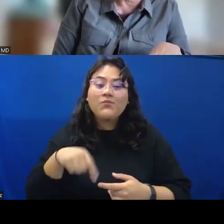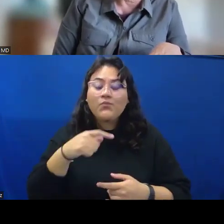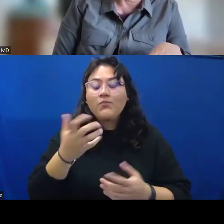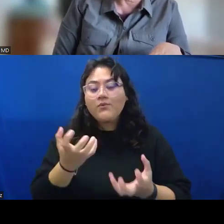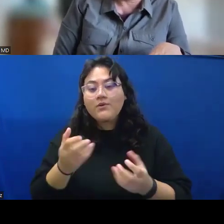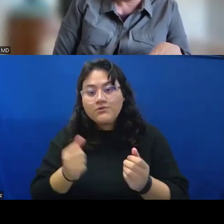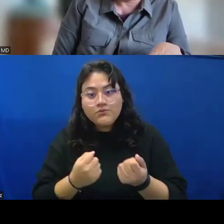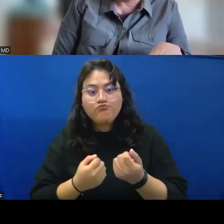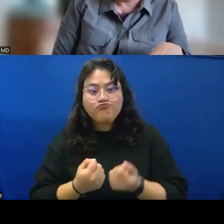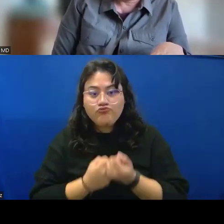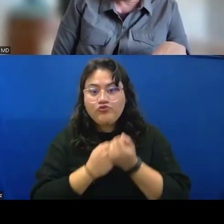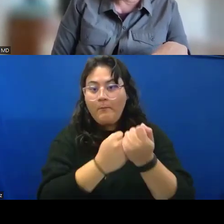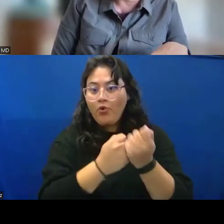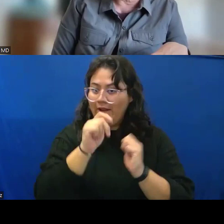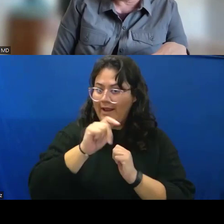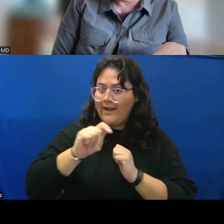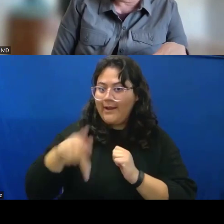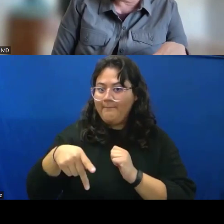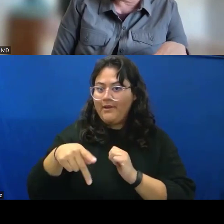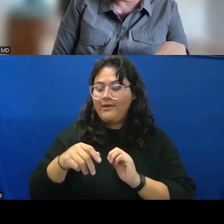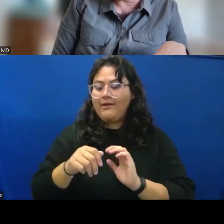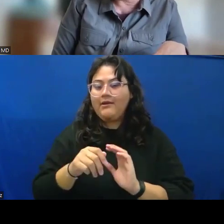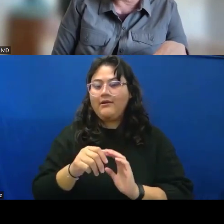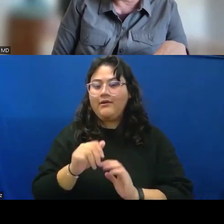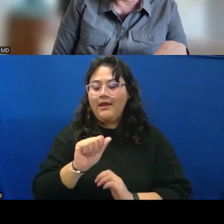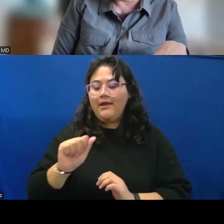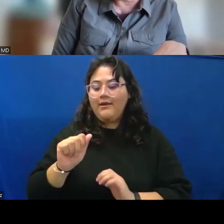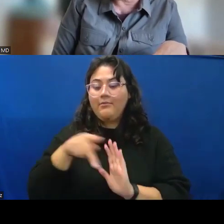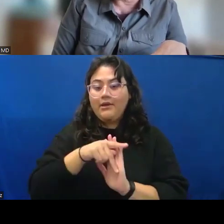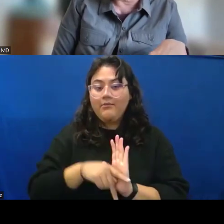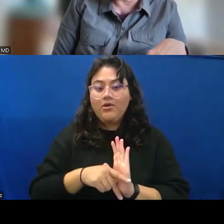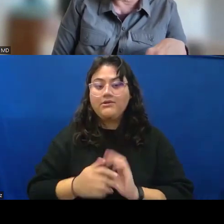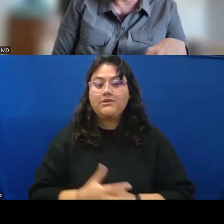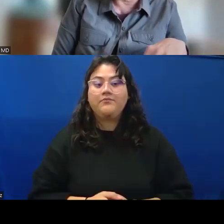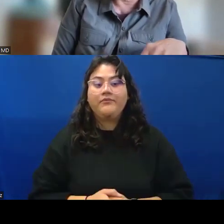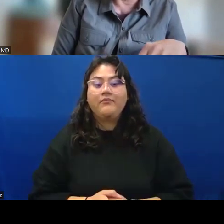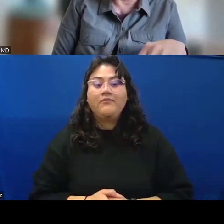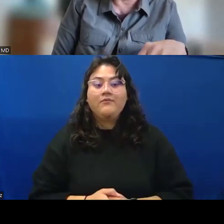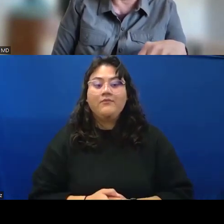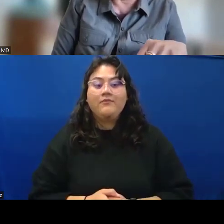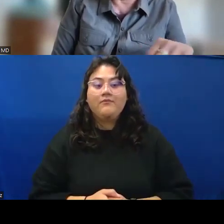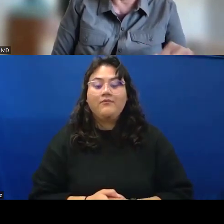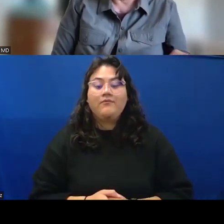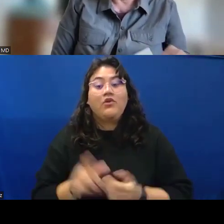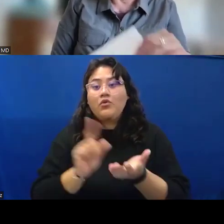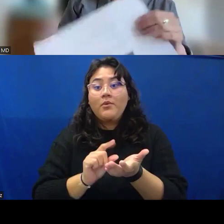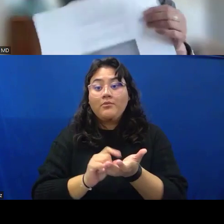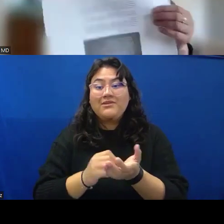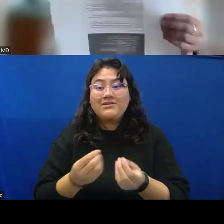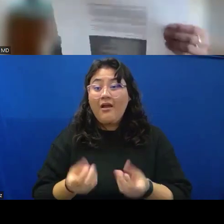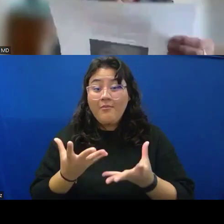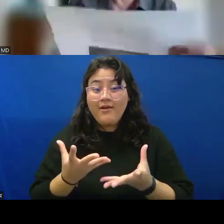mission of the AAP. The AAP creates and publishes over 500 books, brochures, and pamphlets